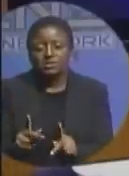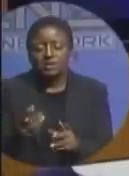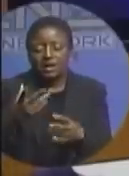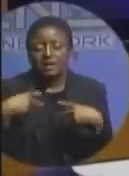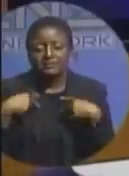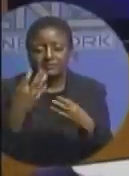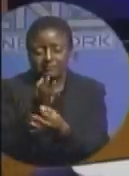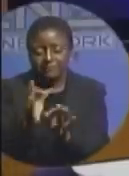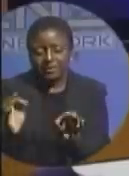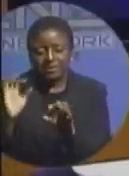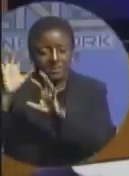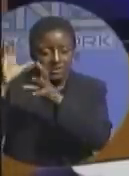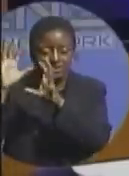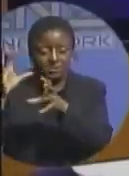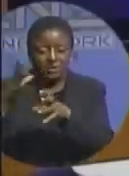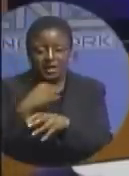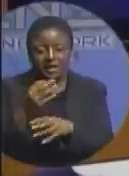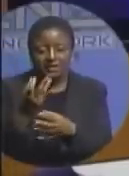free shirts as well.